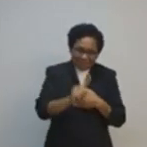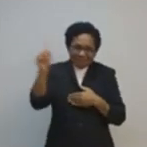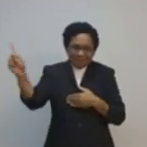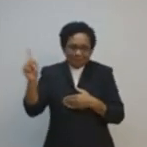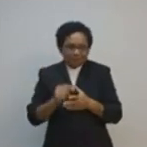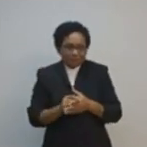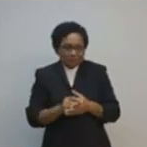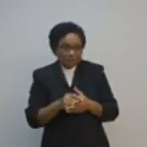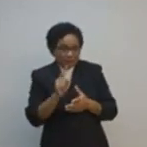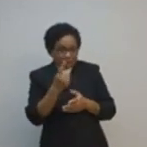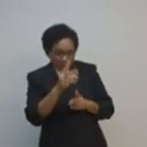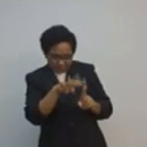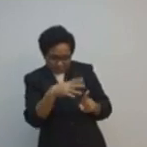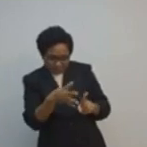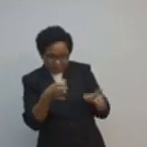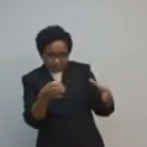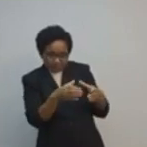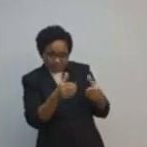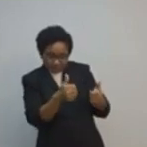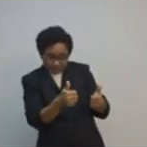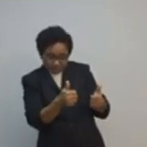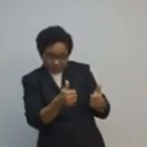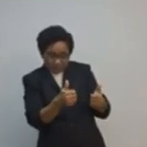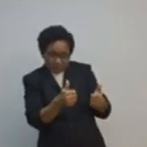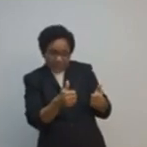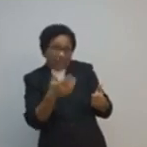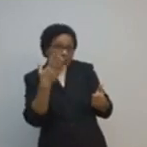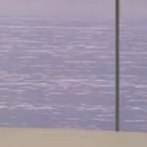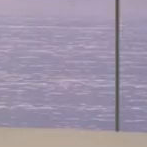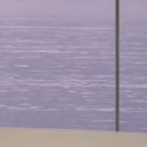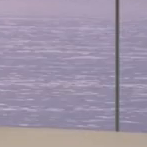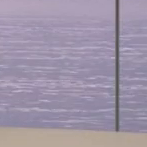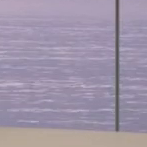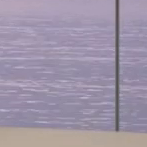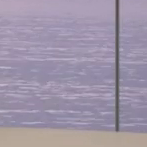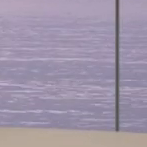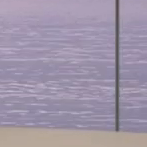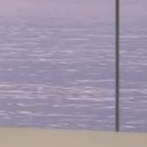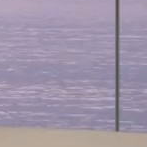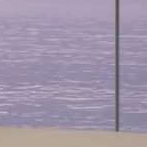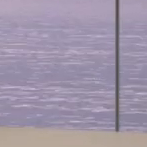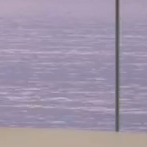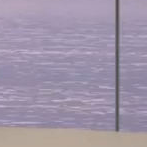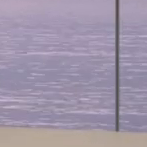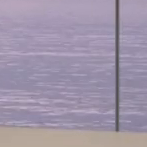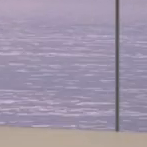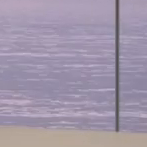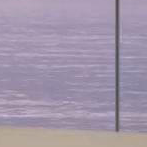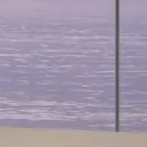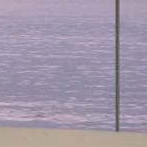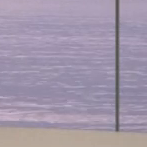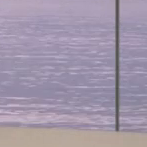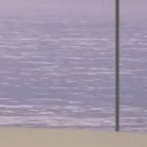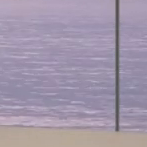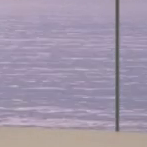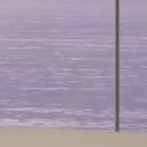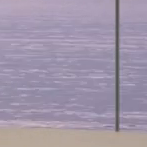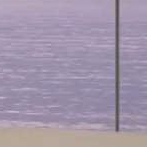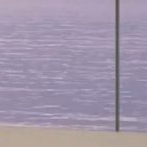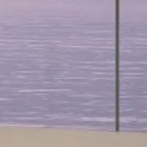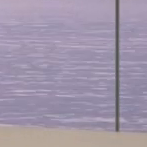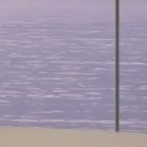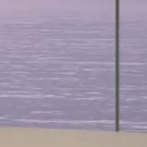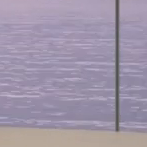is safely out of quarantine, we may have new spaces available. Dr. Fong has also confirmed a new intermediate